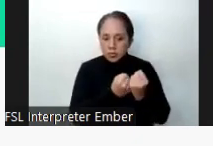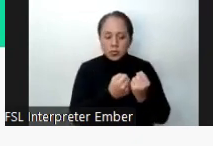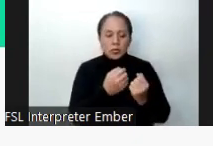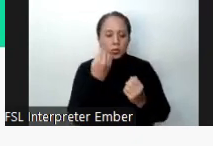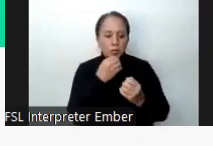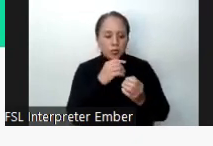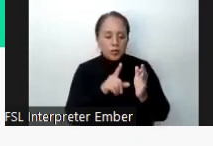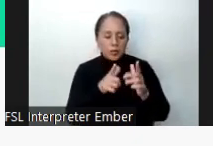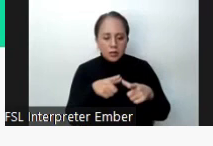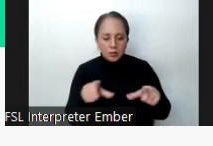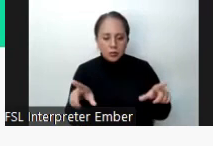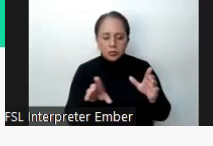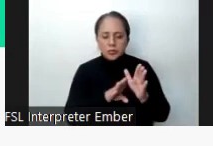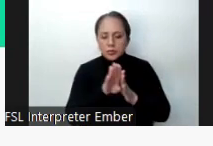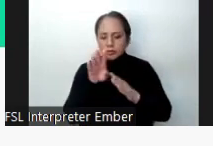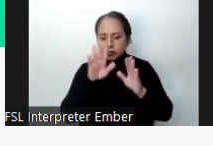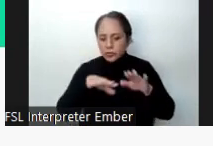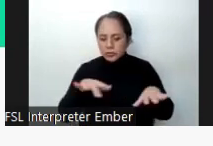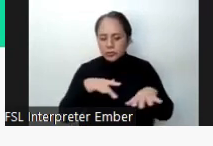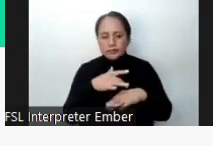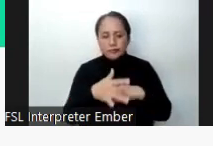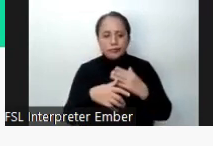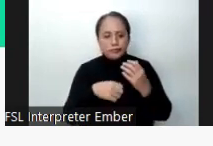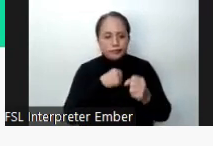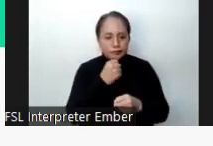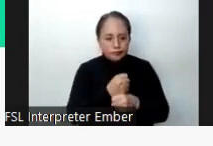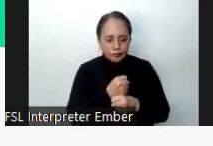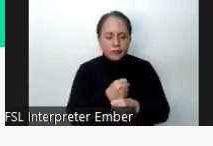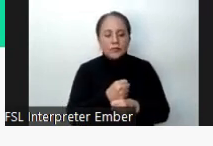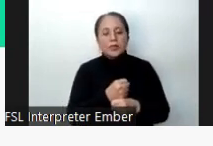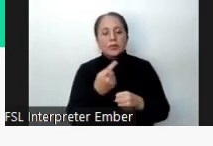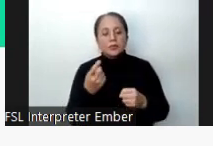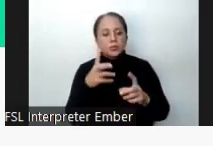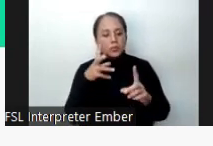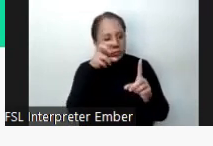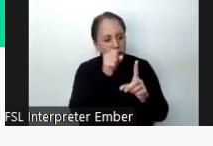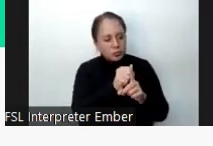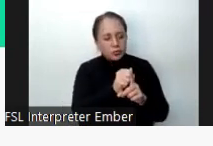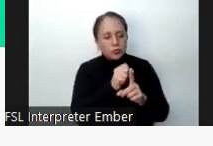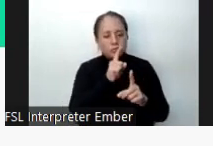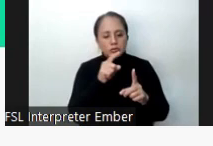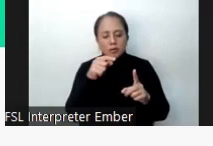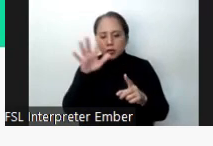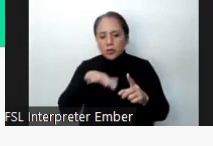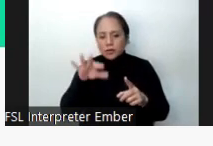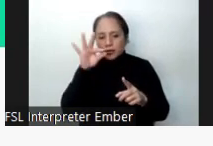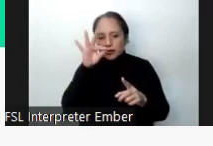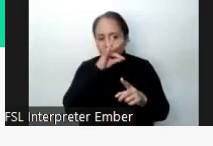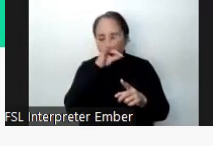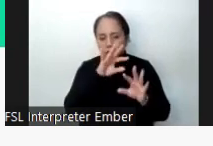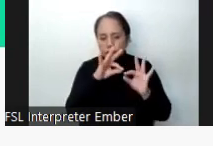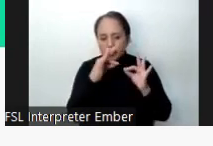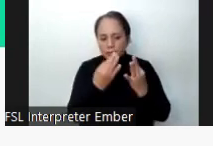oral language development of children in the early years. In order to capture this reality among Filipino